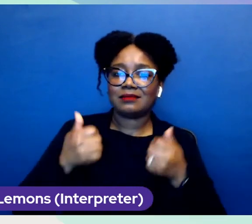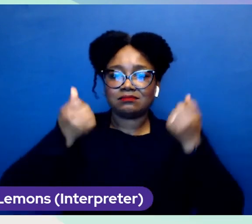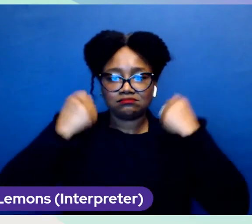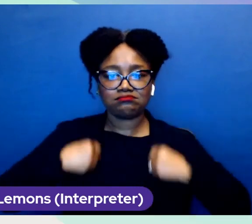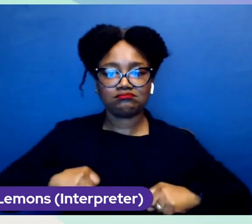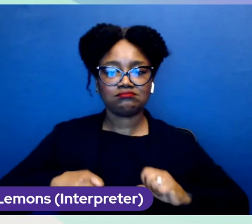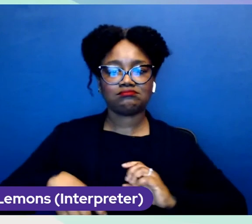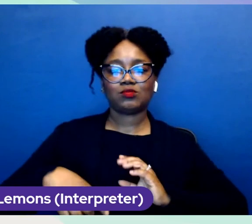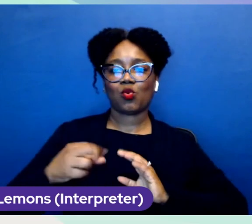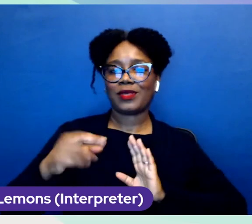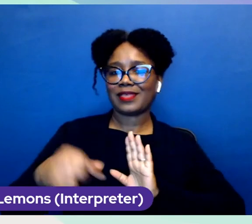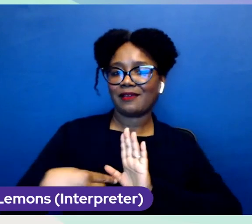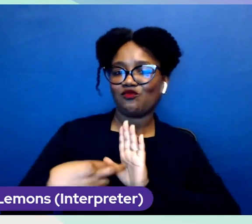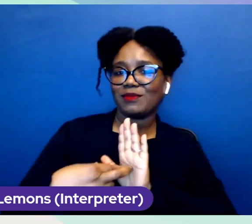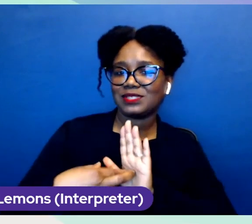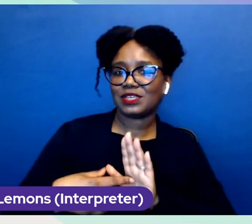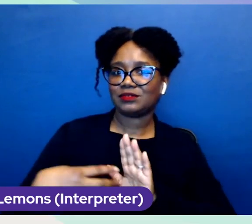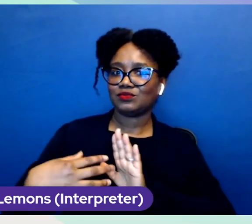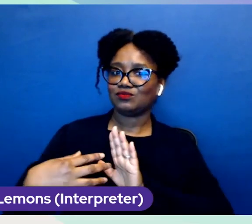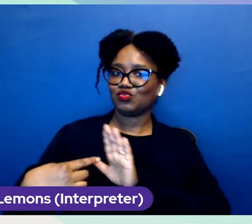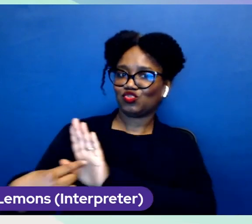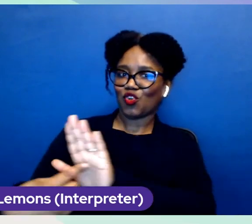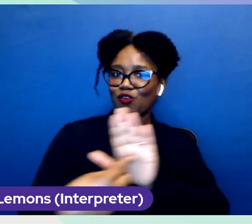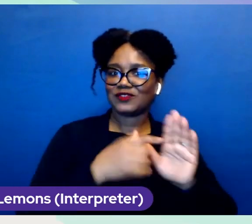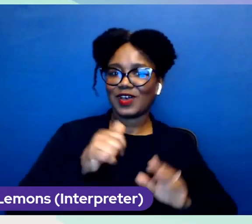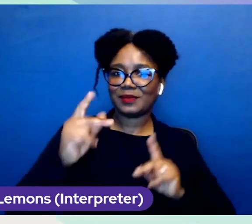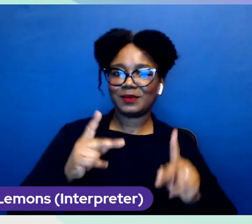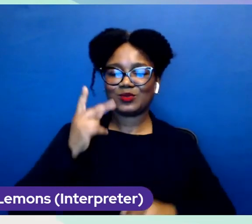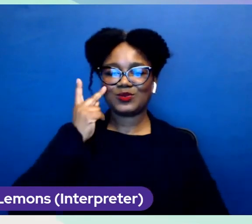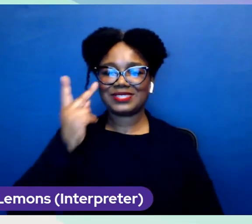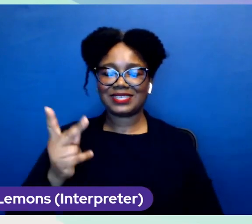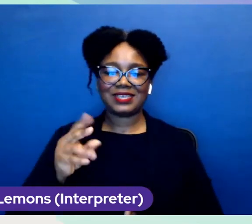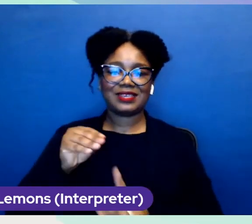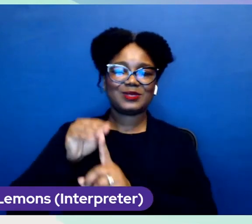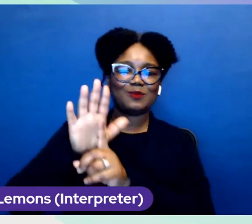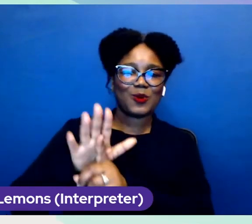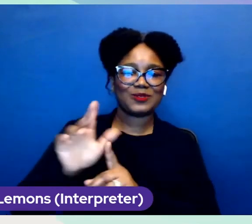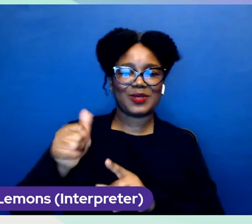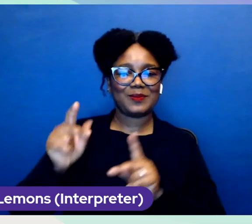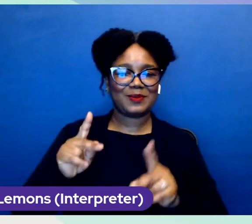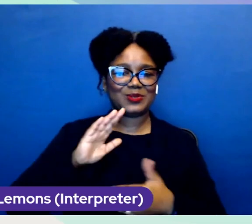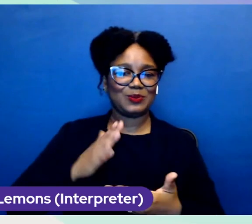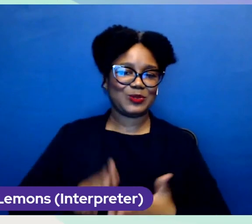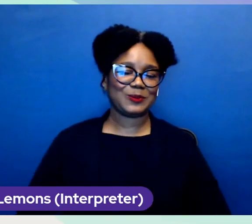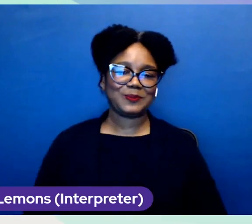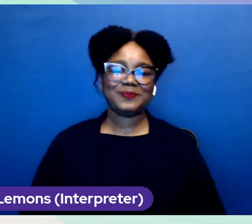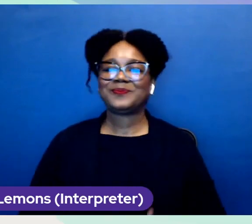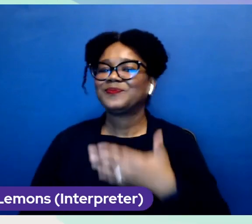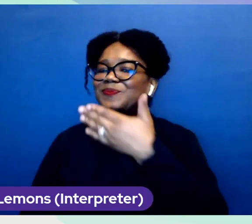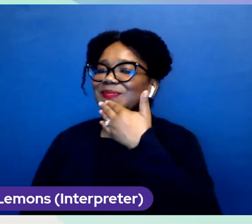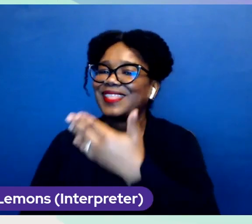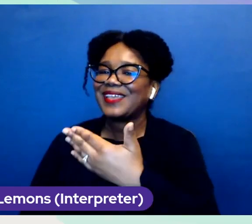can do for artists, Mina. Thank you. Thank you, Kasiva. Thank you, everyone. If you're interested